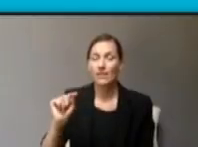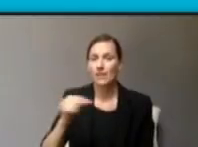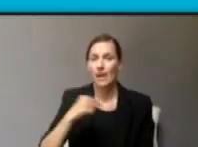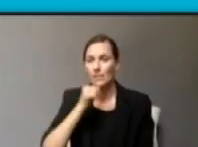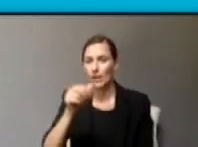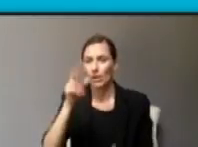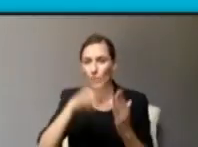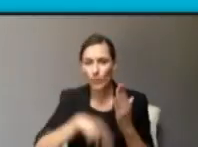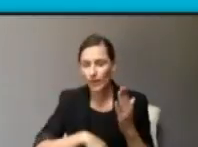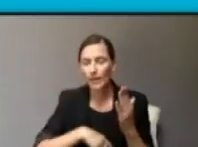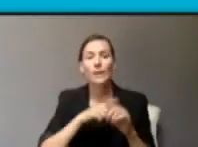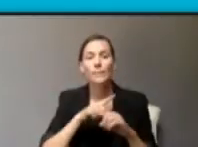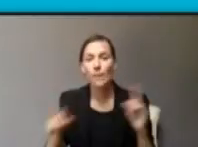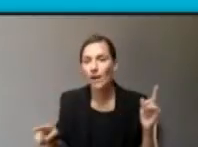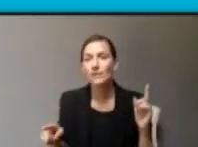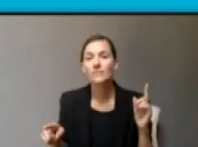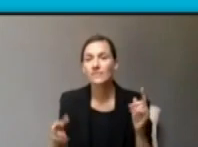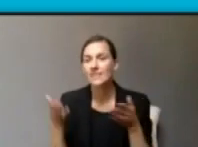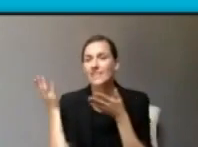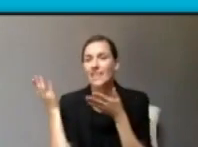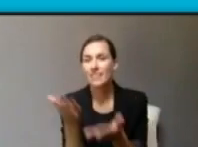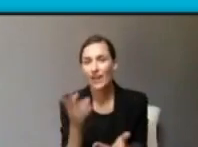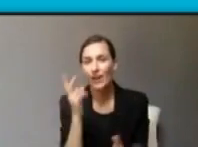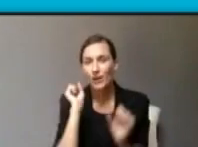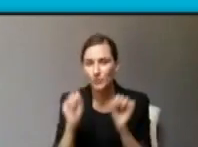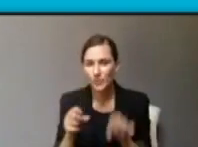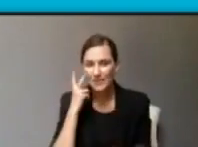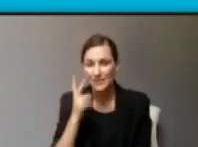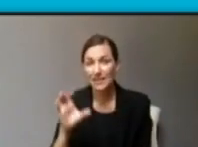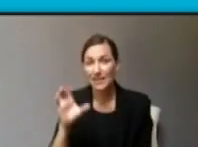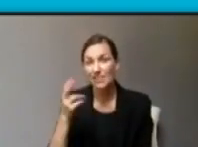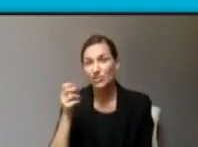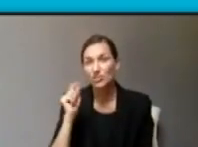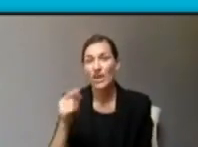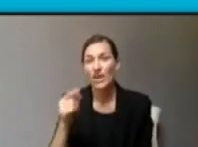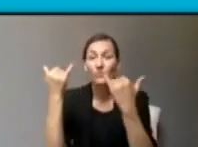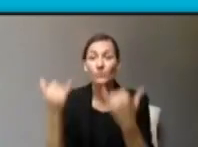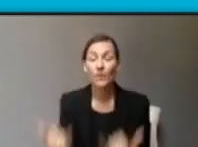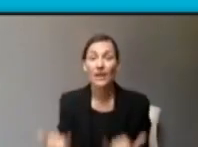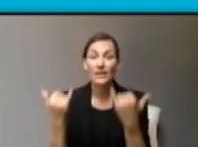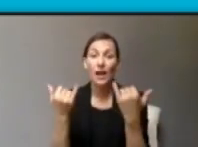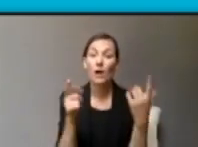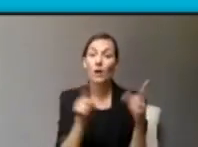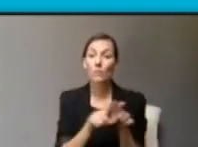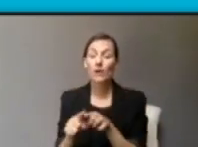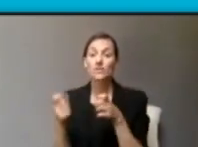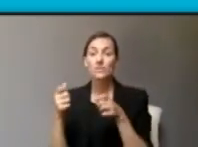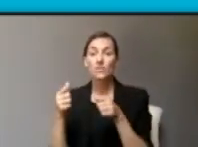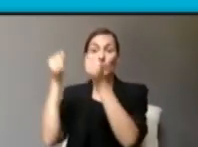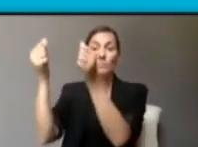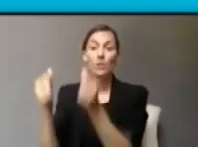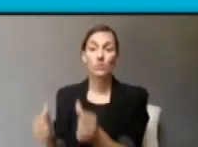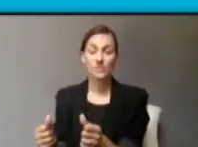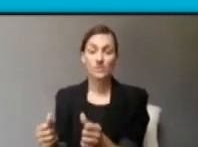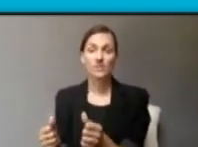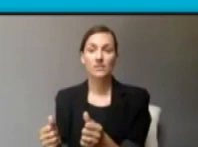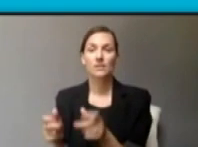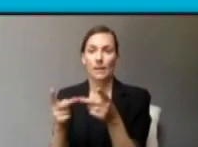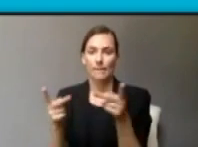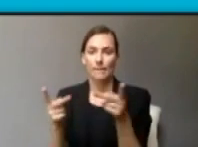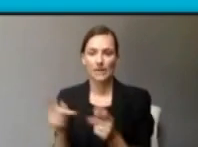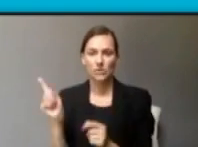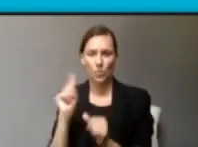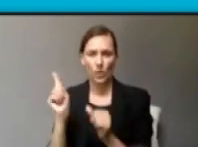going to catch it. So it is in the chat right now. It'll also be posted in the places where we post the